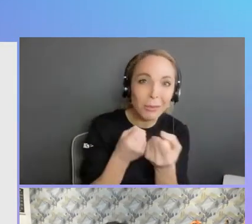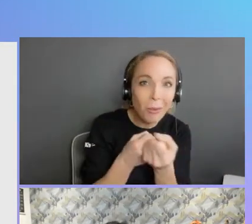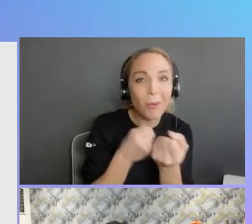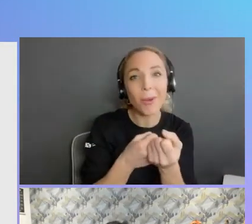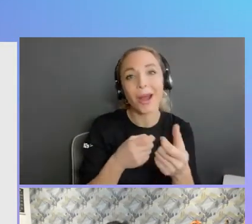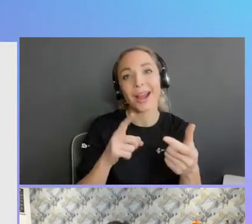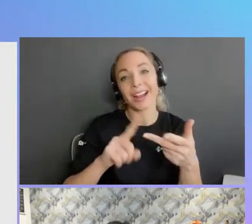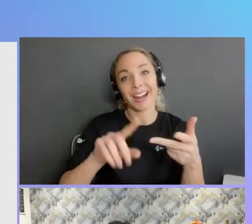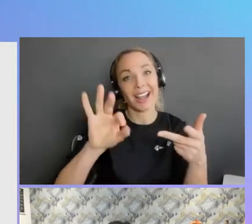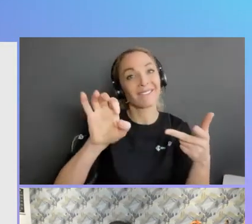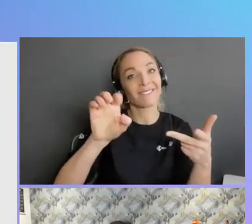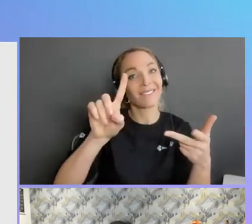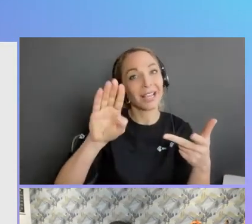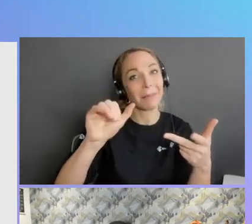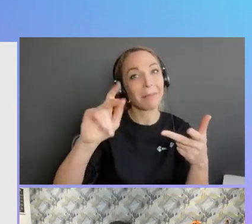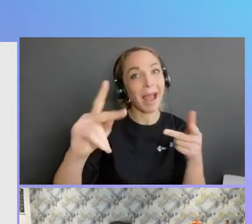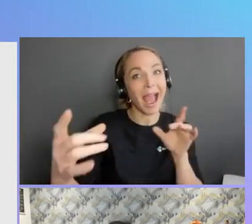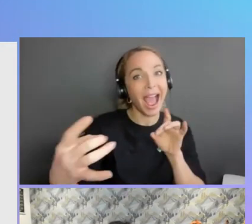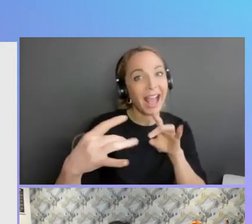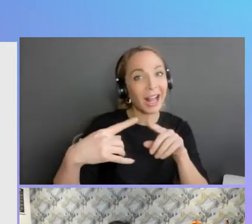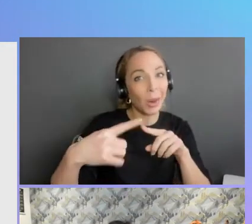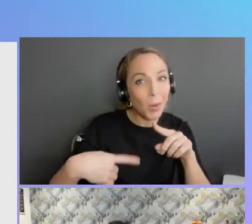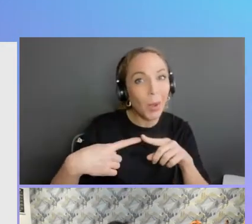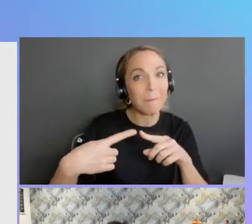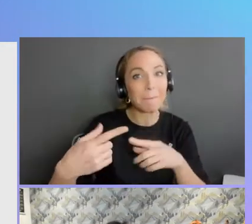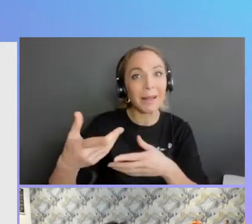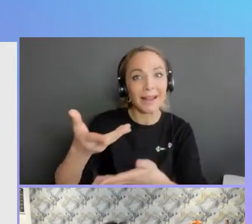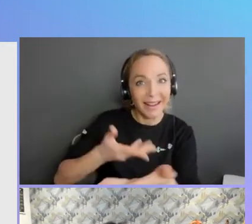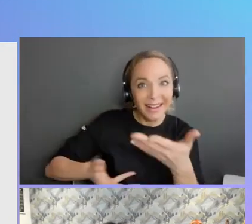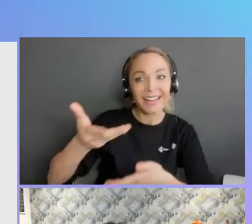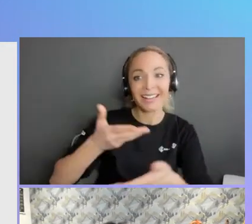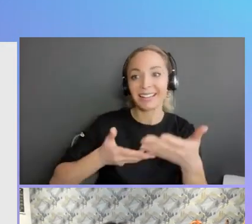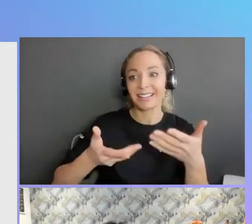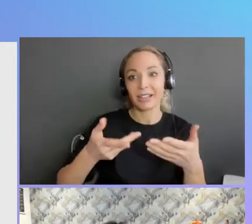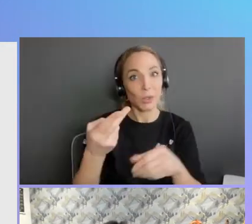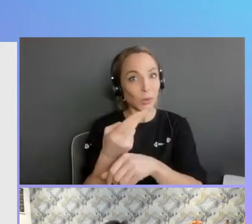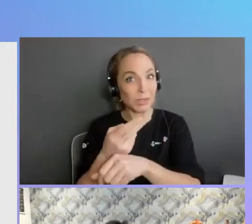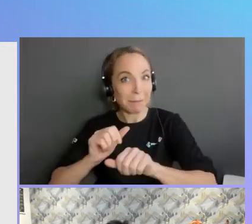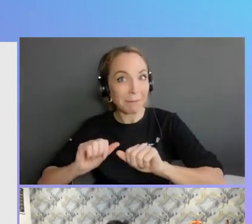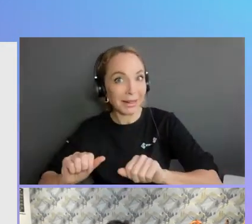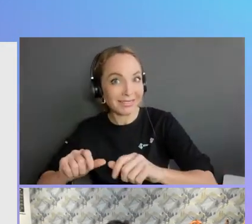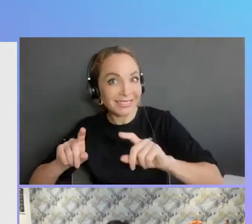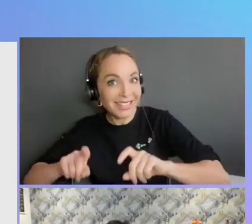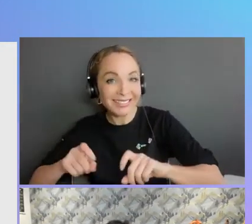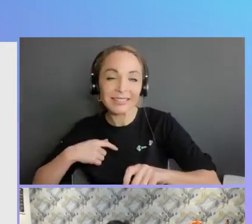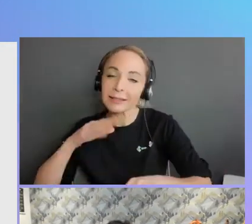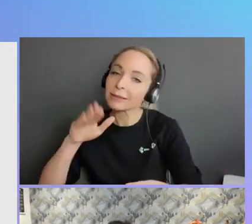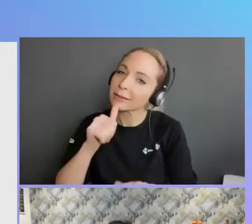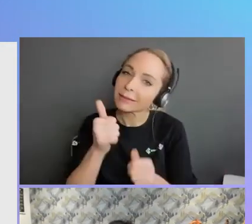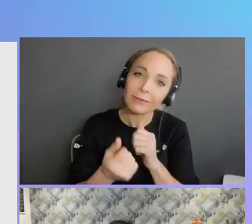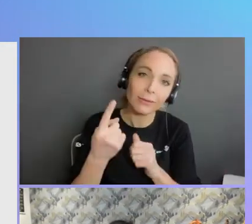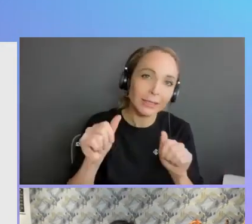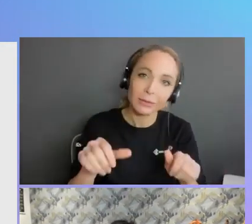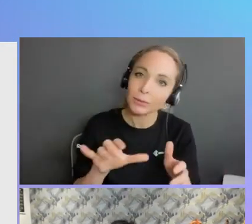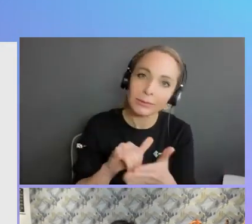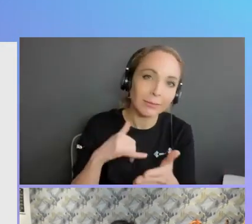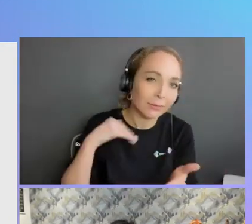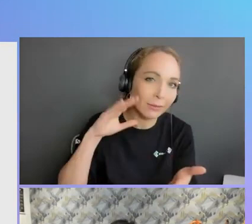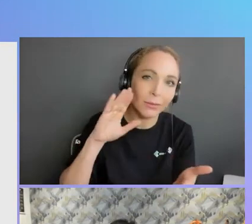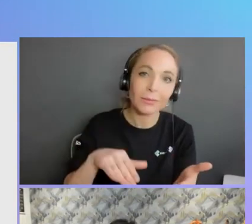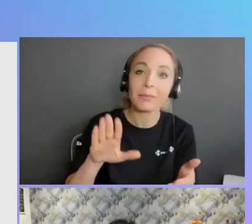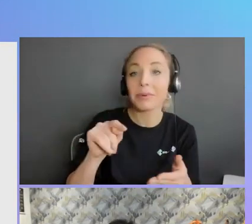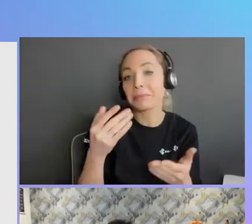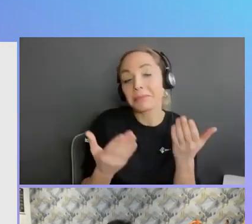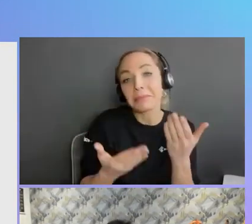usability tests? I know that not everybody can conduct usability tests. It's not available for everybody, but maybe you can